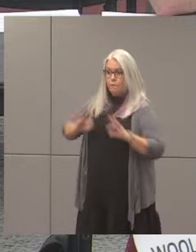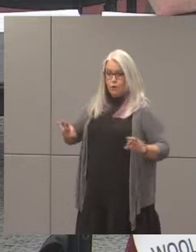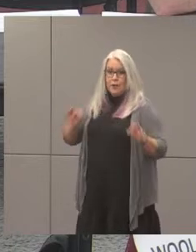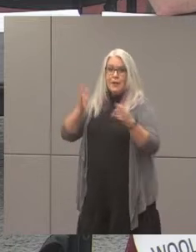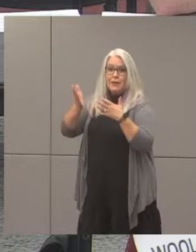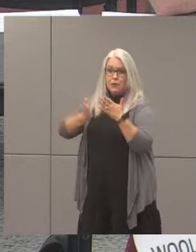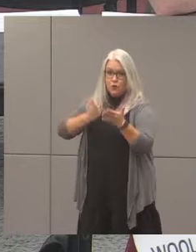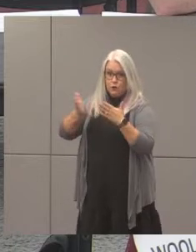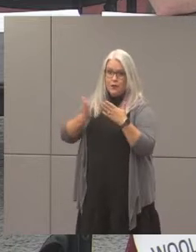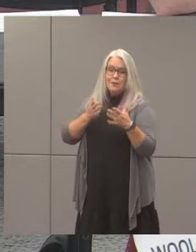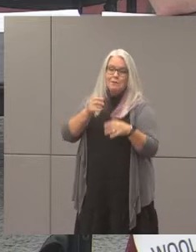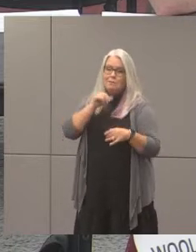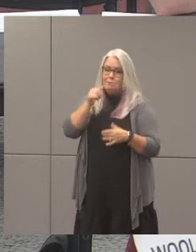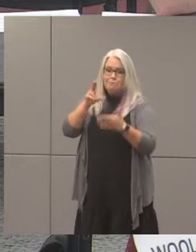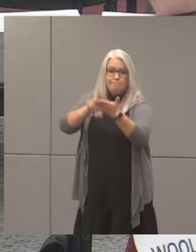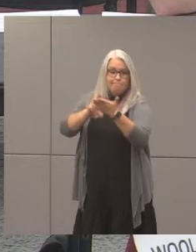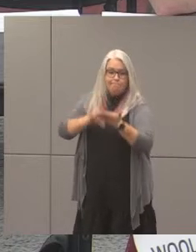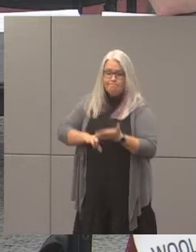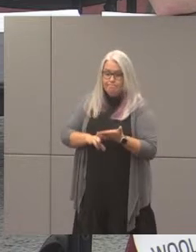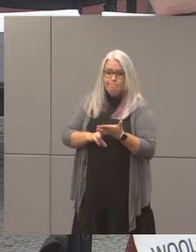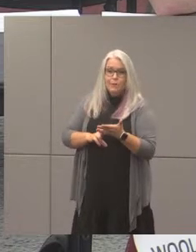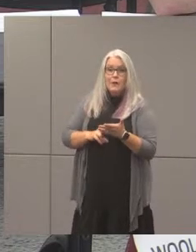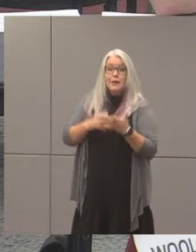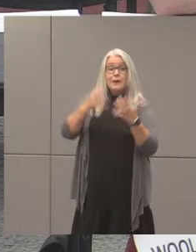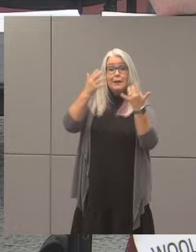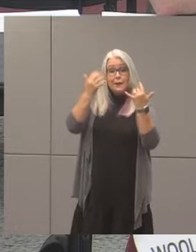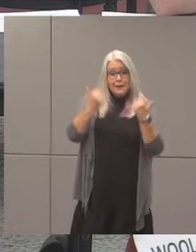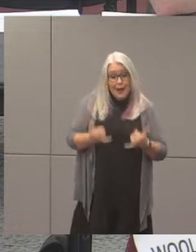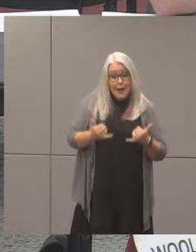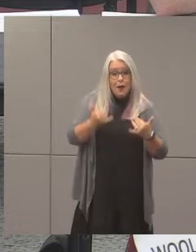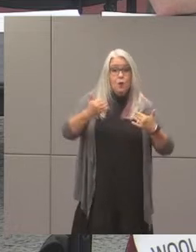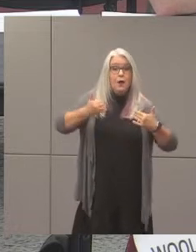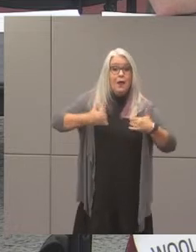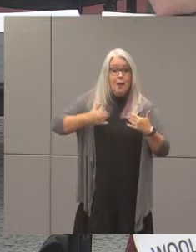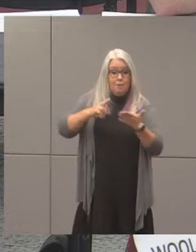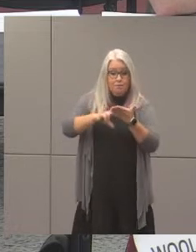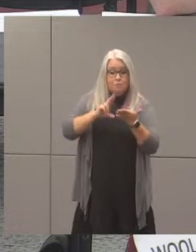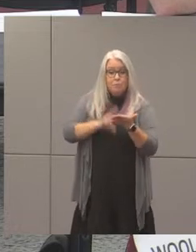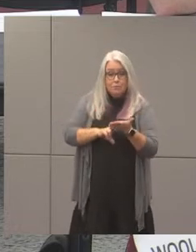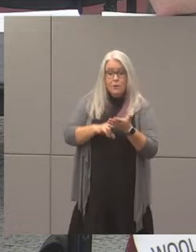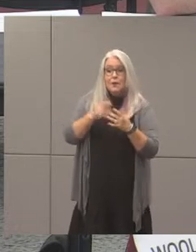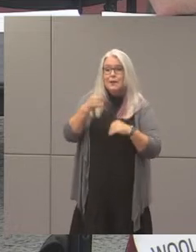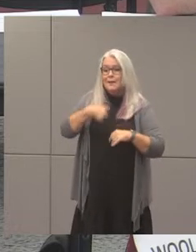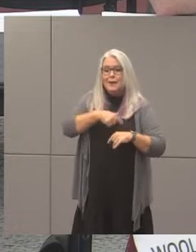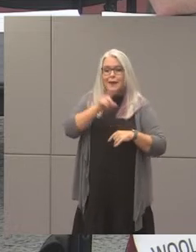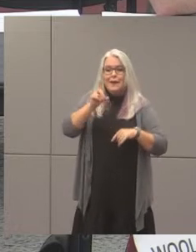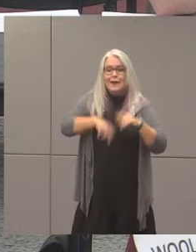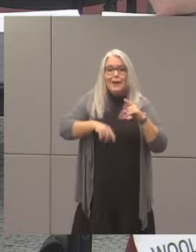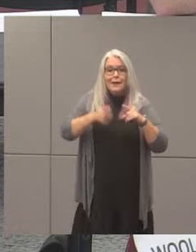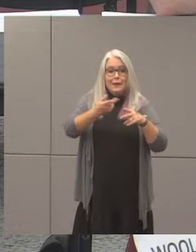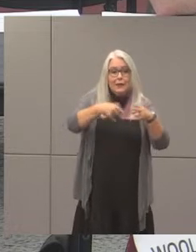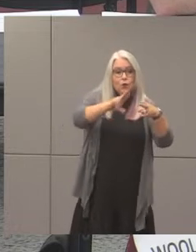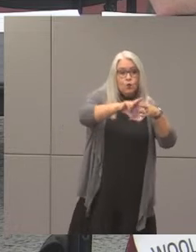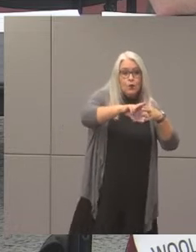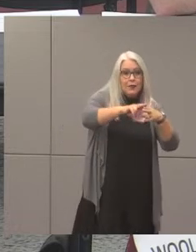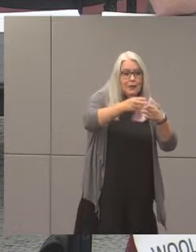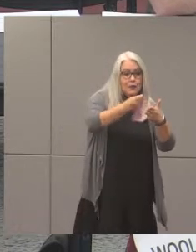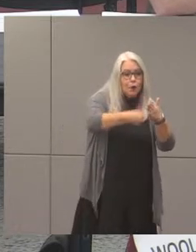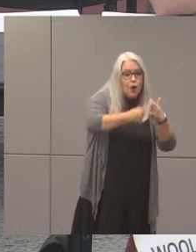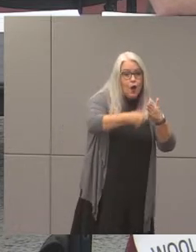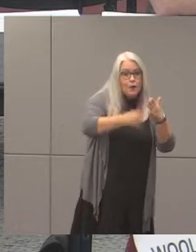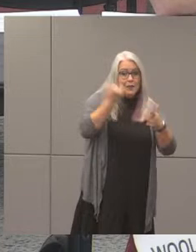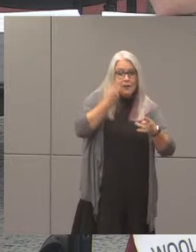Now there will be a contract which they can't deviate from, like they can't increase the cost. If we sign